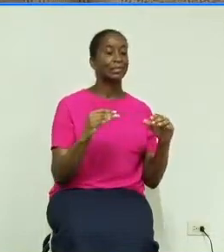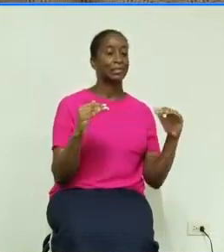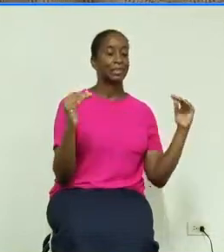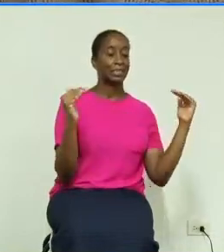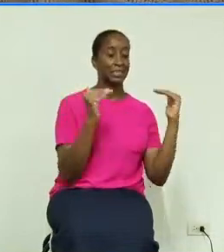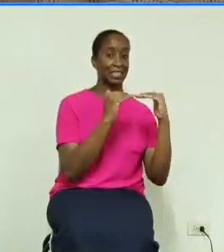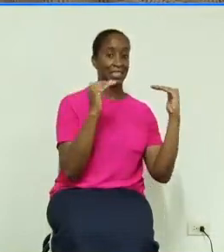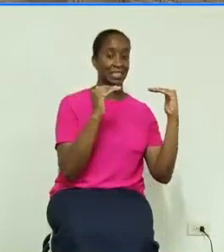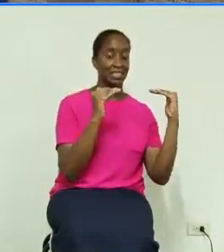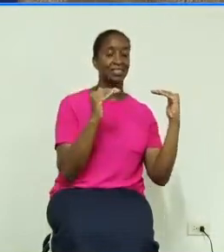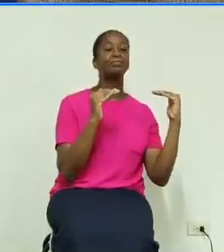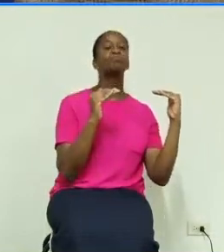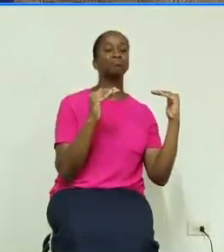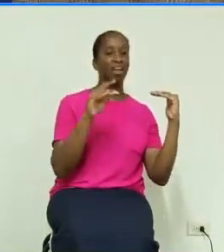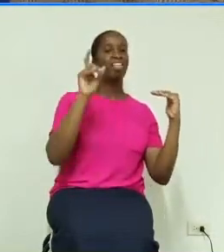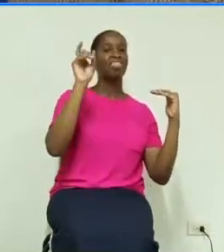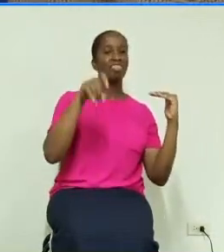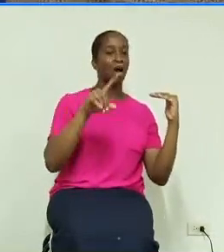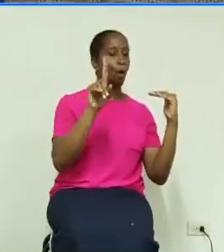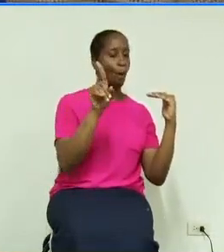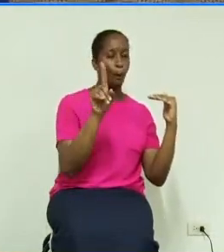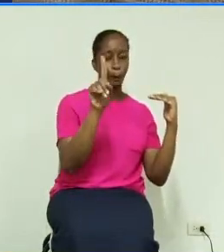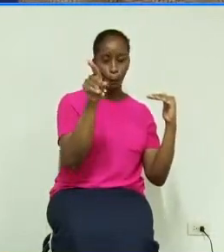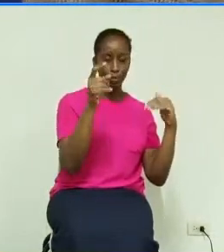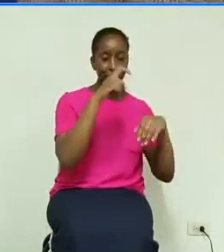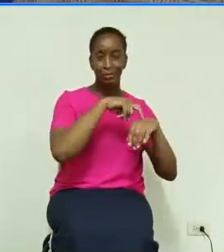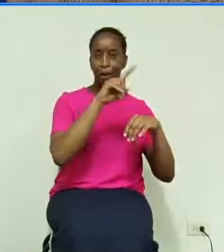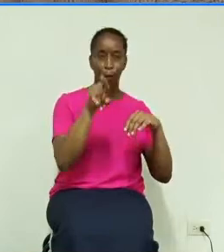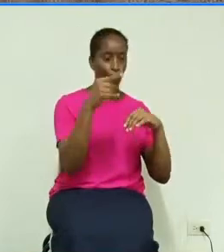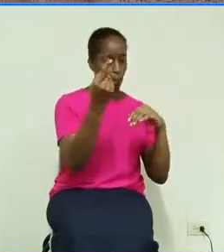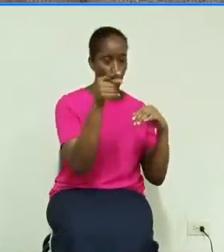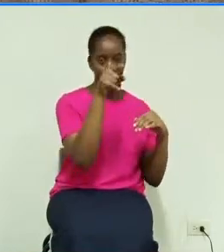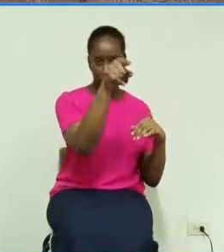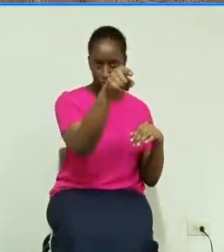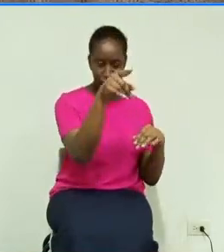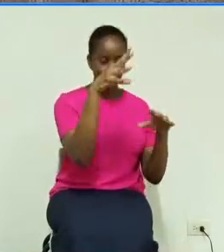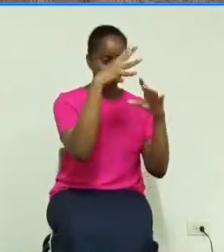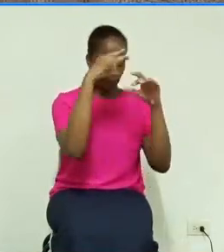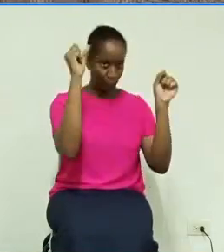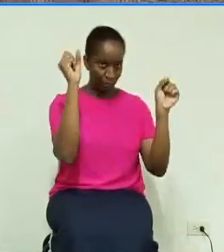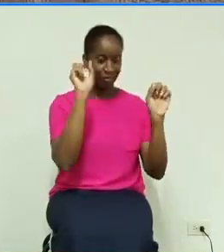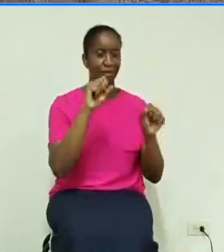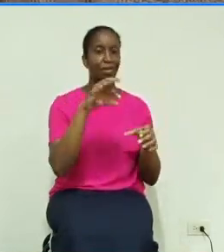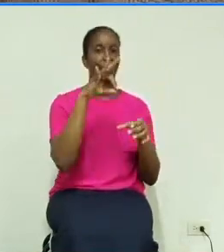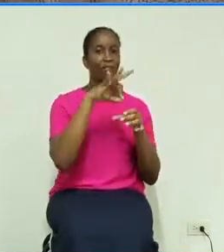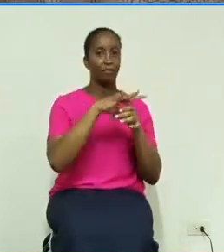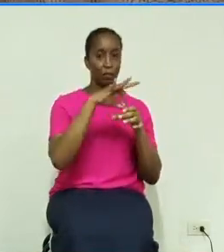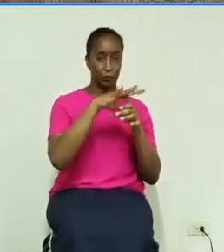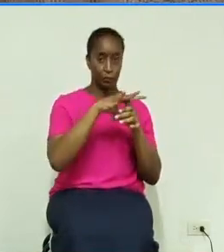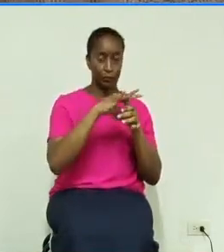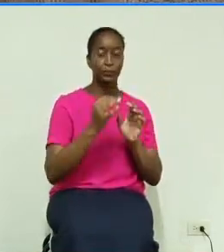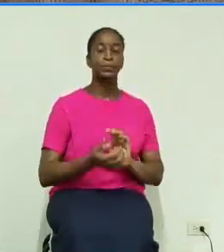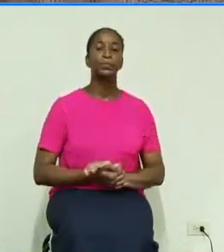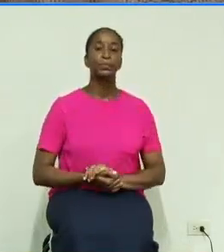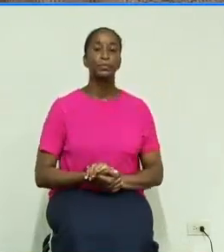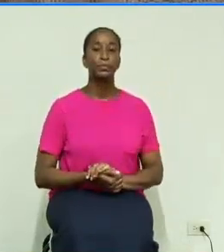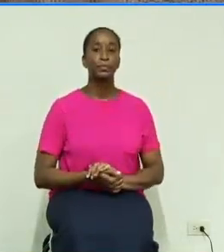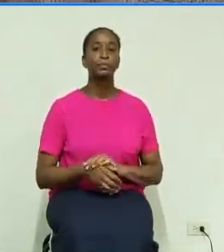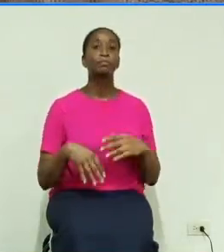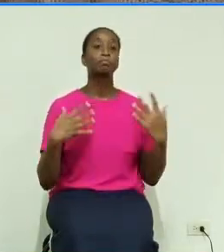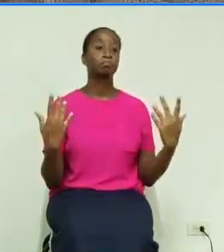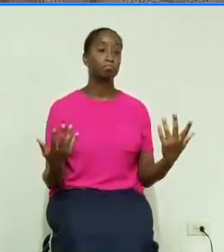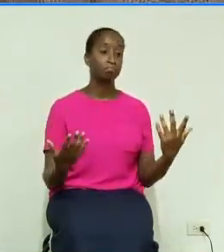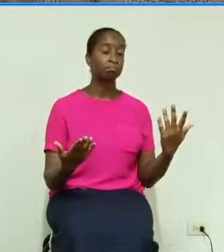into committee and the president leaves the chair and the deputy president takes the chair